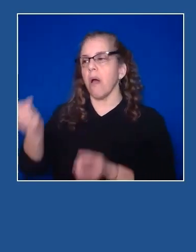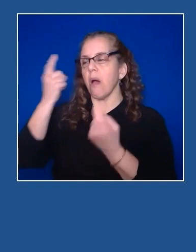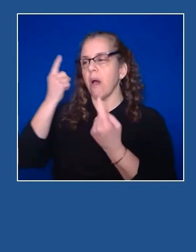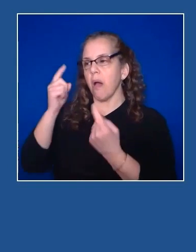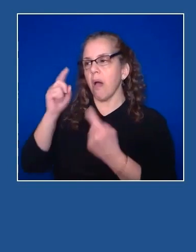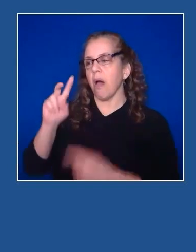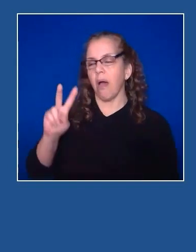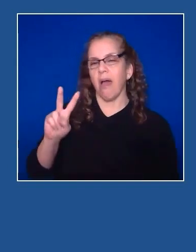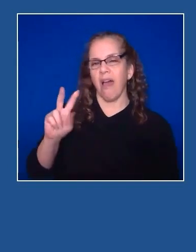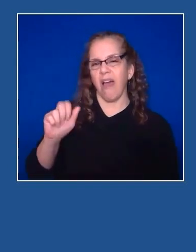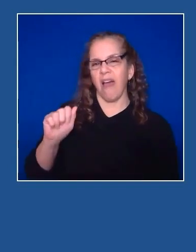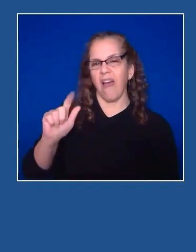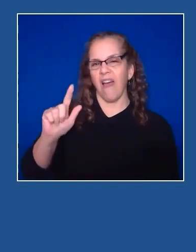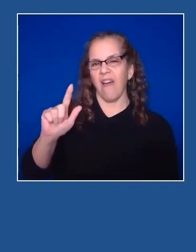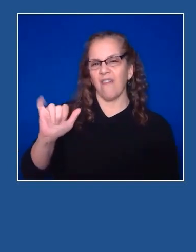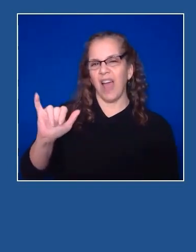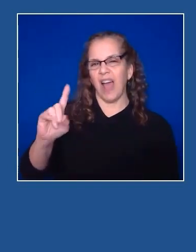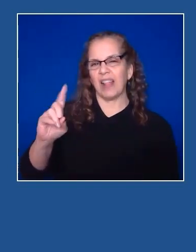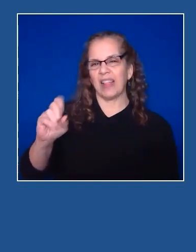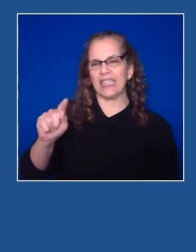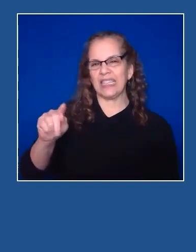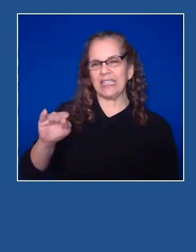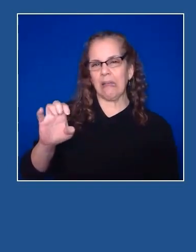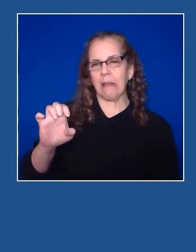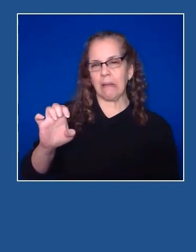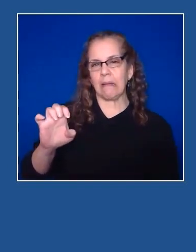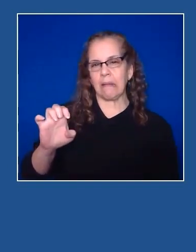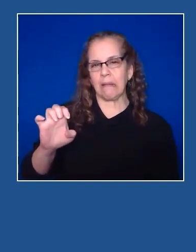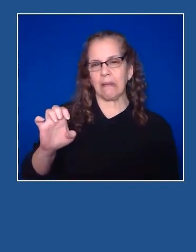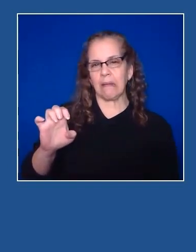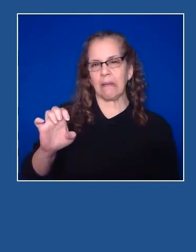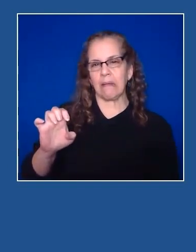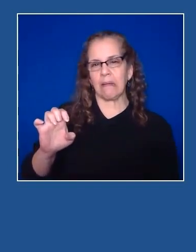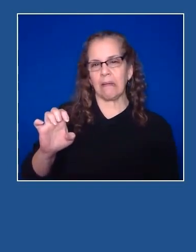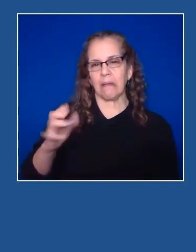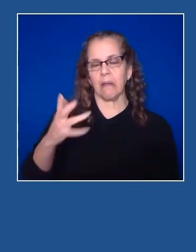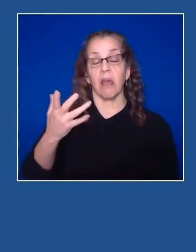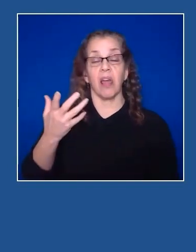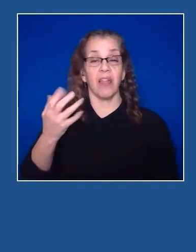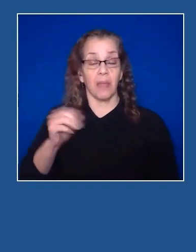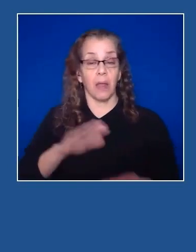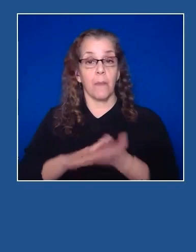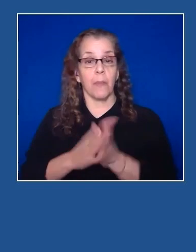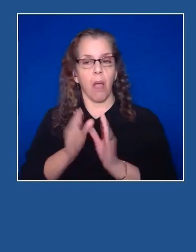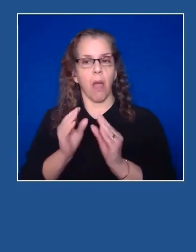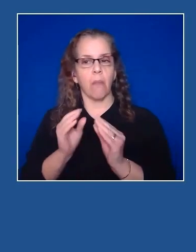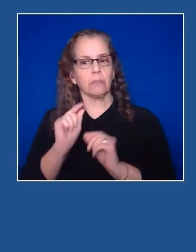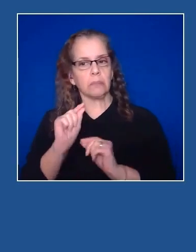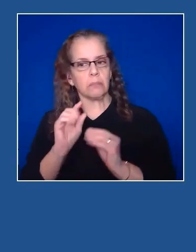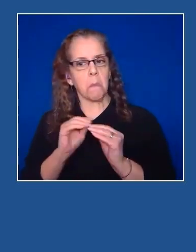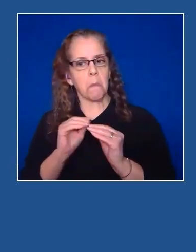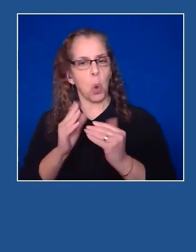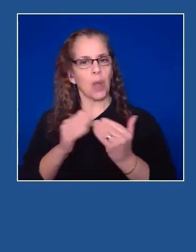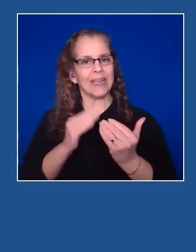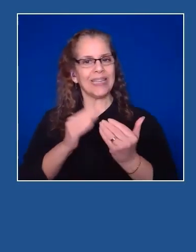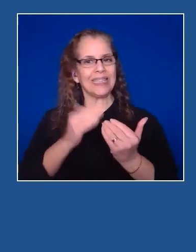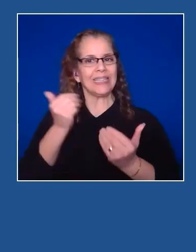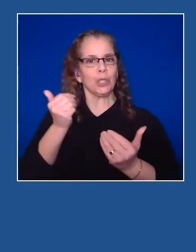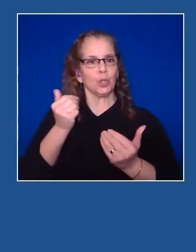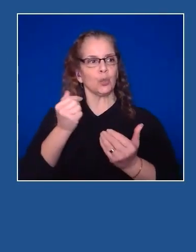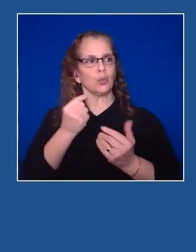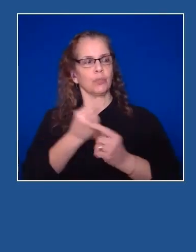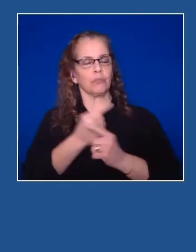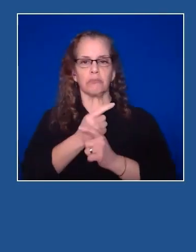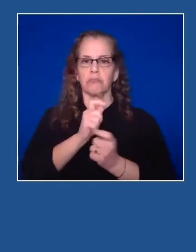that's very soothing. And then it's a little easier to be accurate. And then it's a little bit easier to be validating. And then it's even easier to